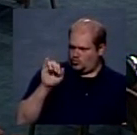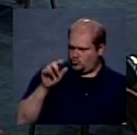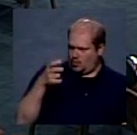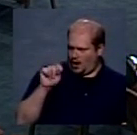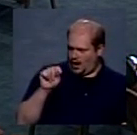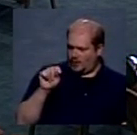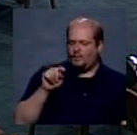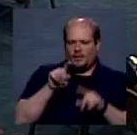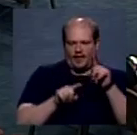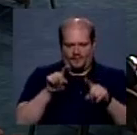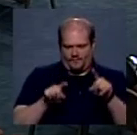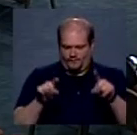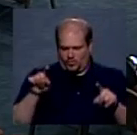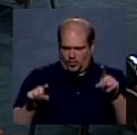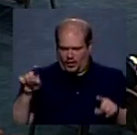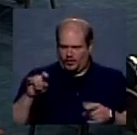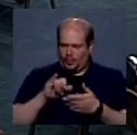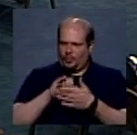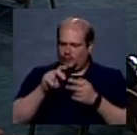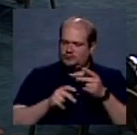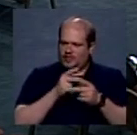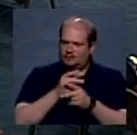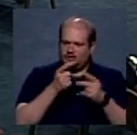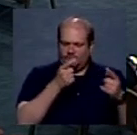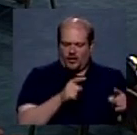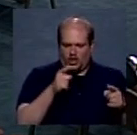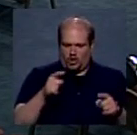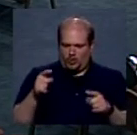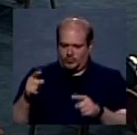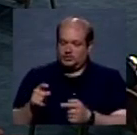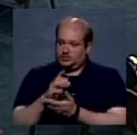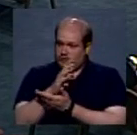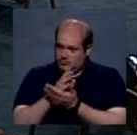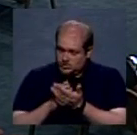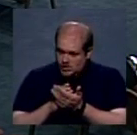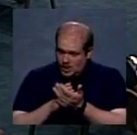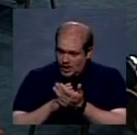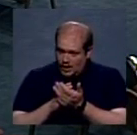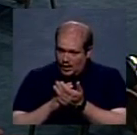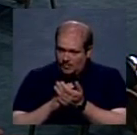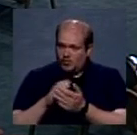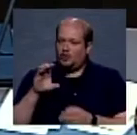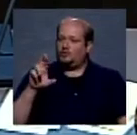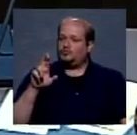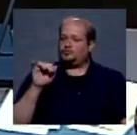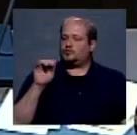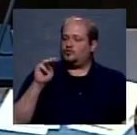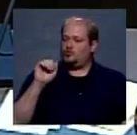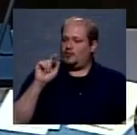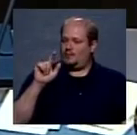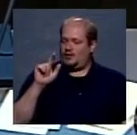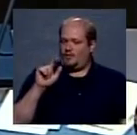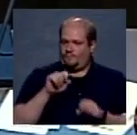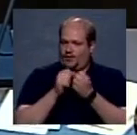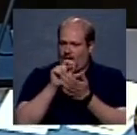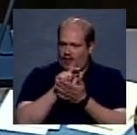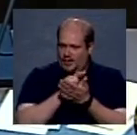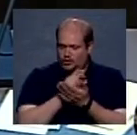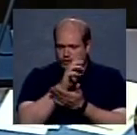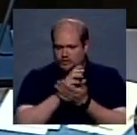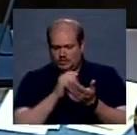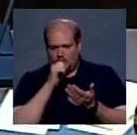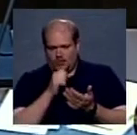there are a variety of those kinds of occurrences, some of which are criminal violations and some of which are not. I